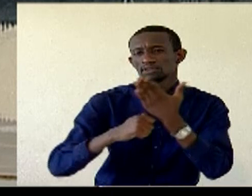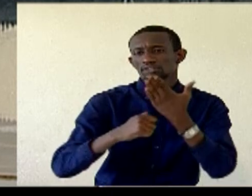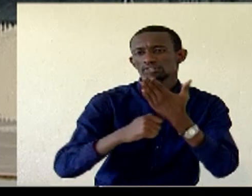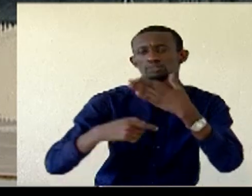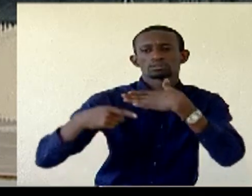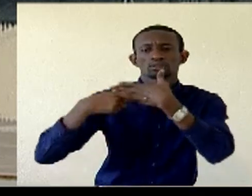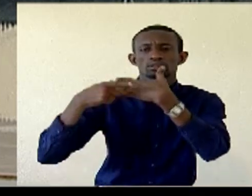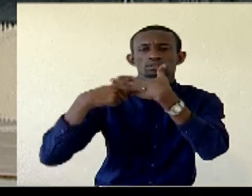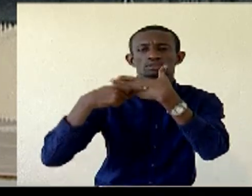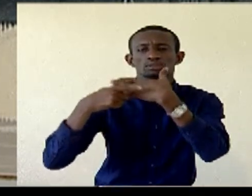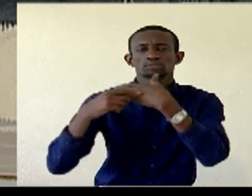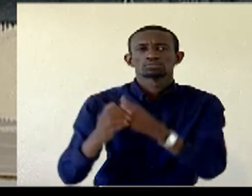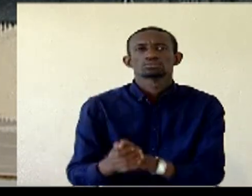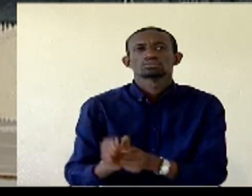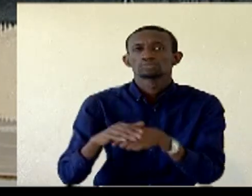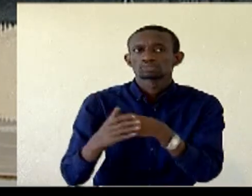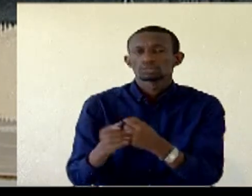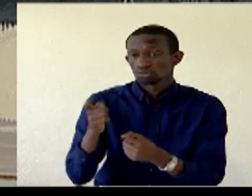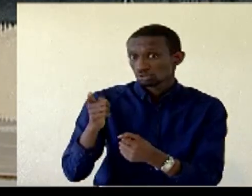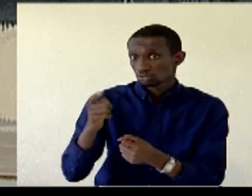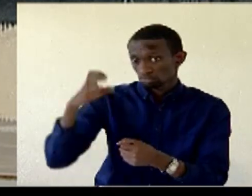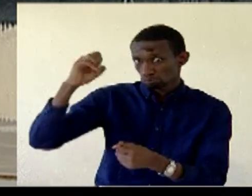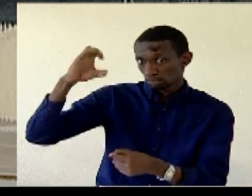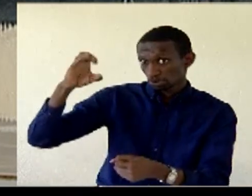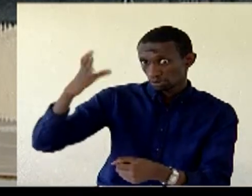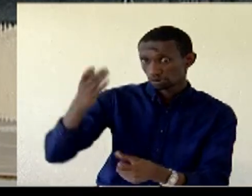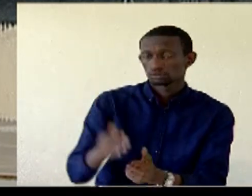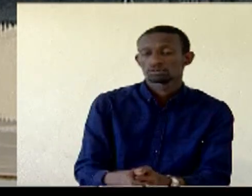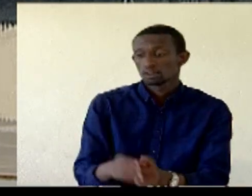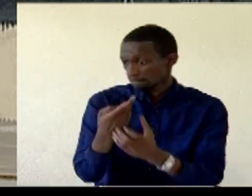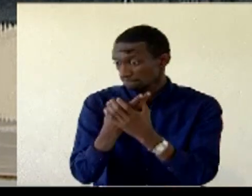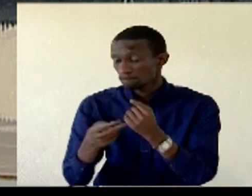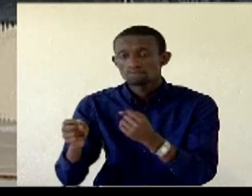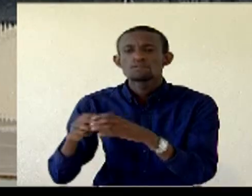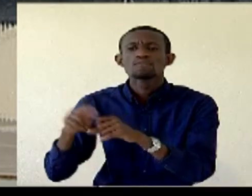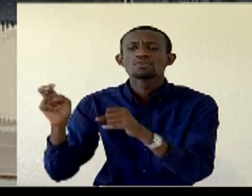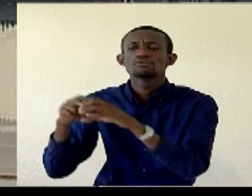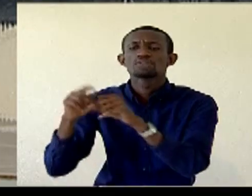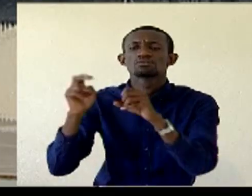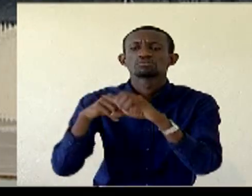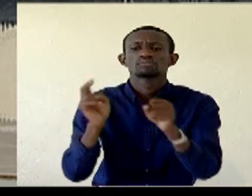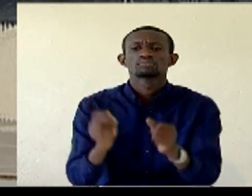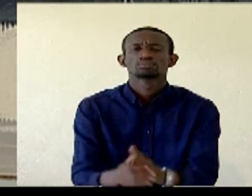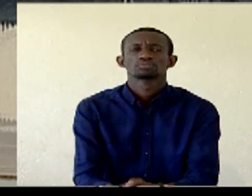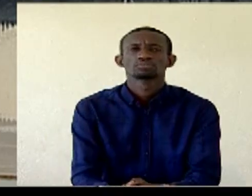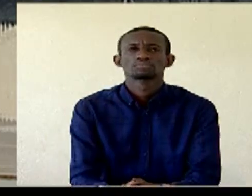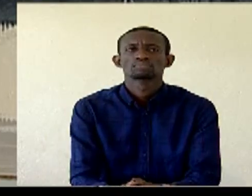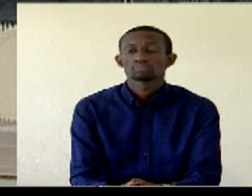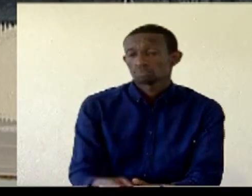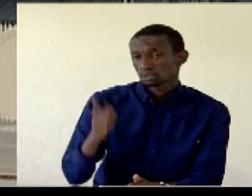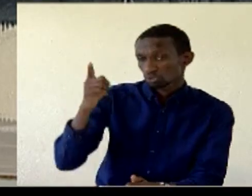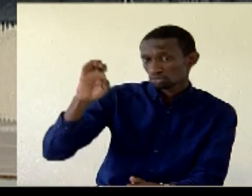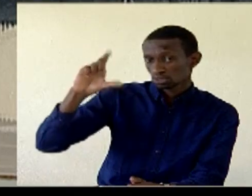negative charge that is formed here. These are the electrons that have moved out of the ring. So these electrons